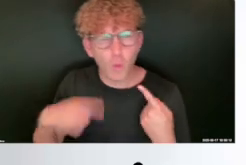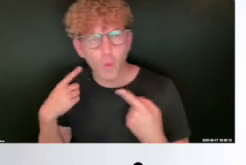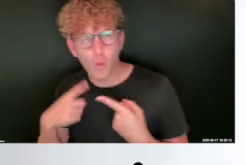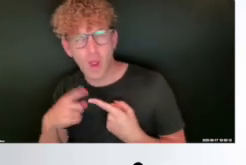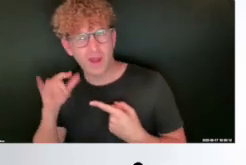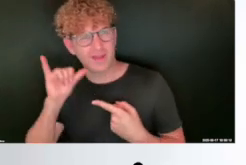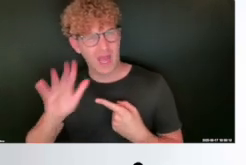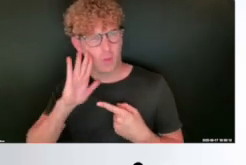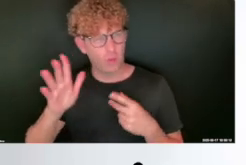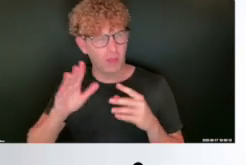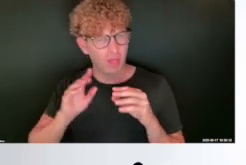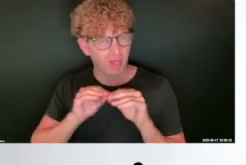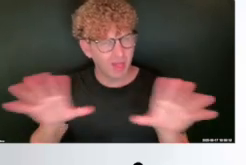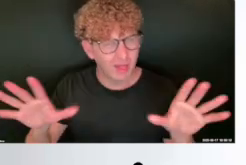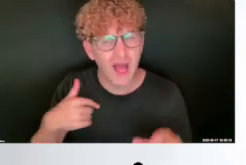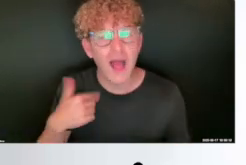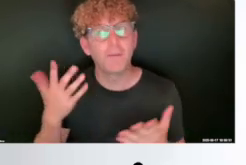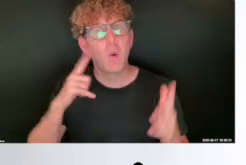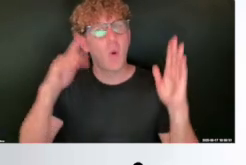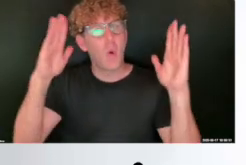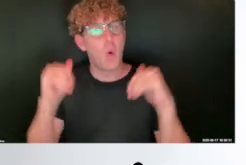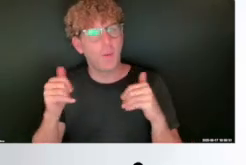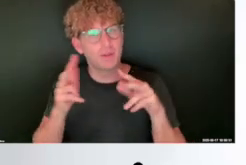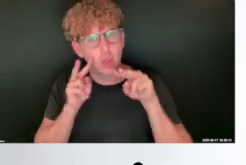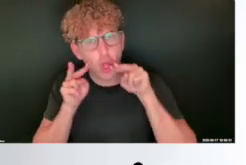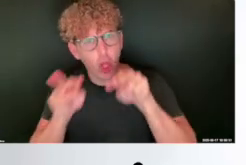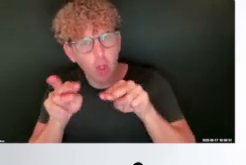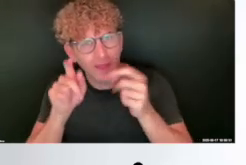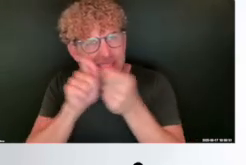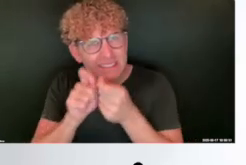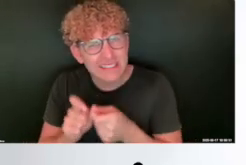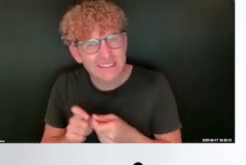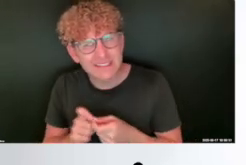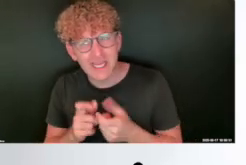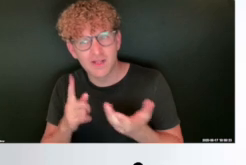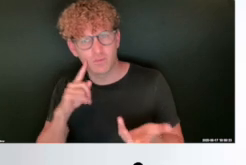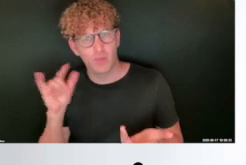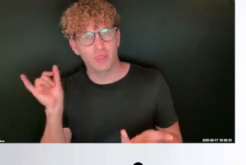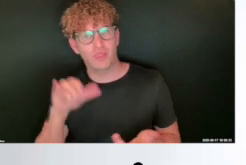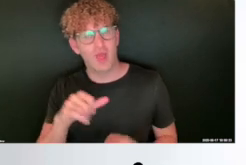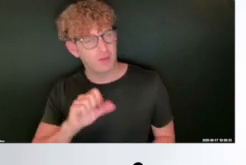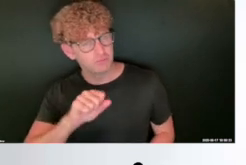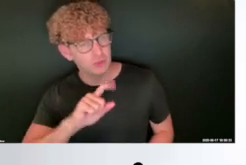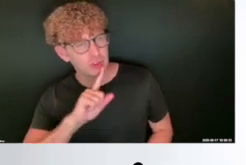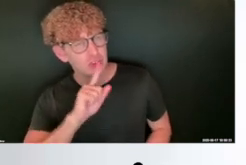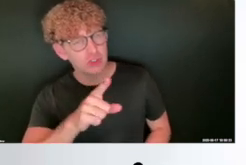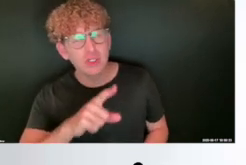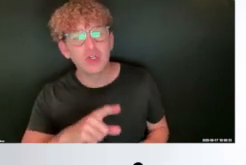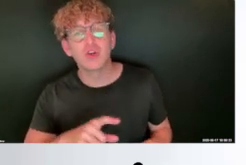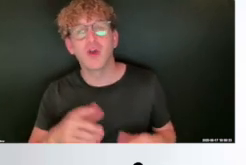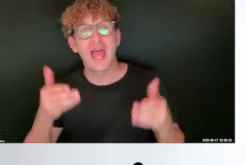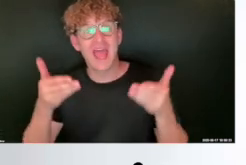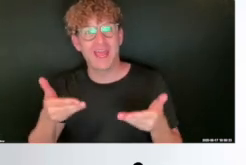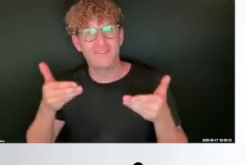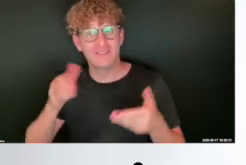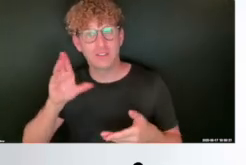an appendix to the funding plan because it's in a companion document. So you'll find it as Appendix D, as